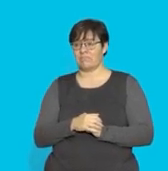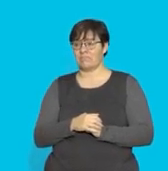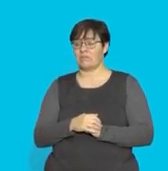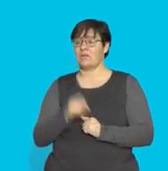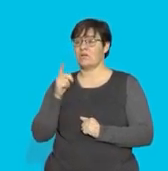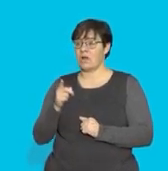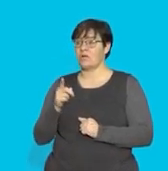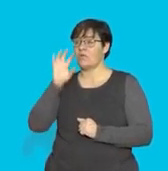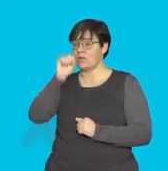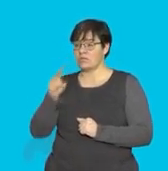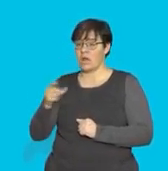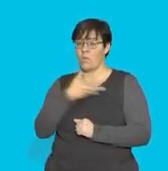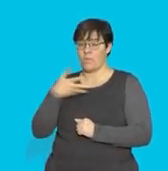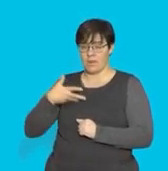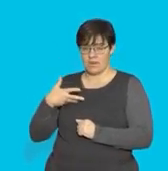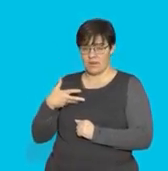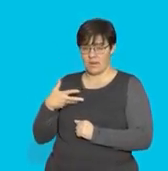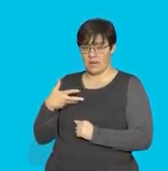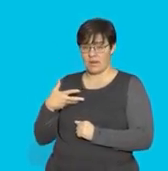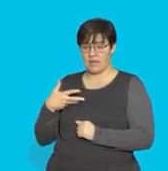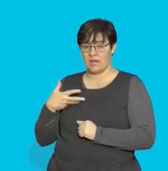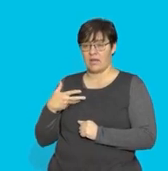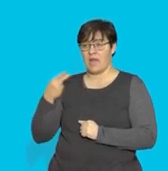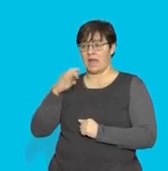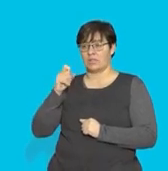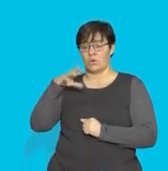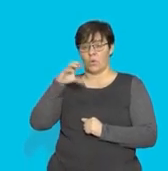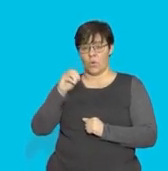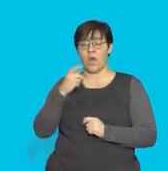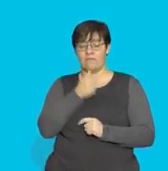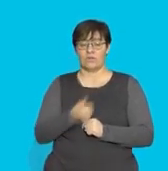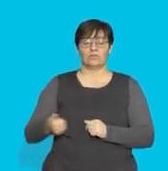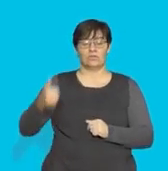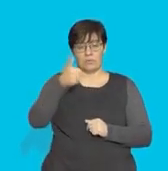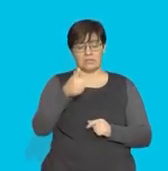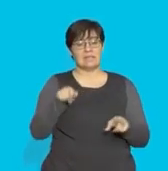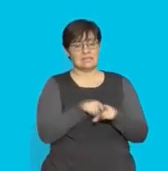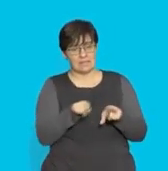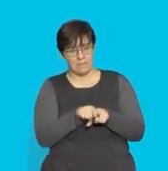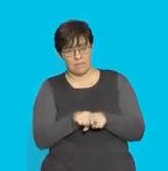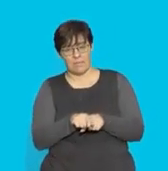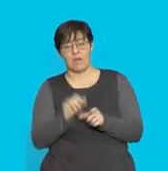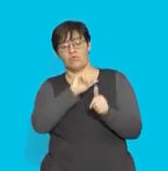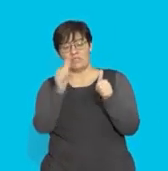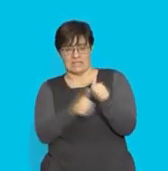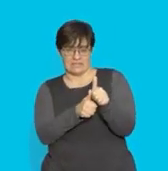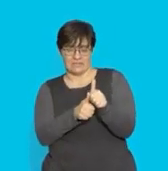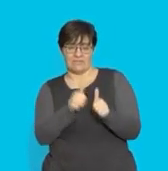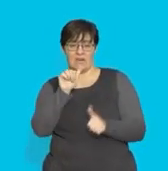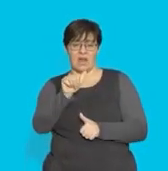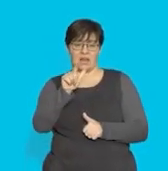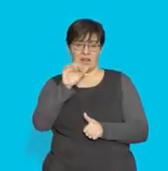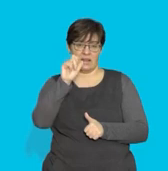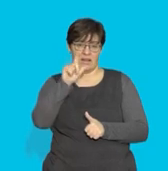allele. It's important to recognize that the female is heterozygous, meaning that she has the dominant and